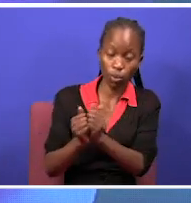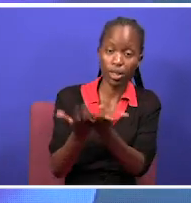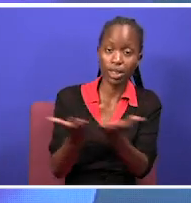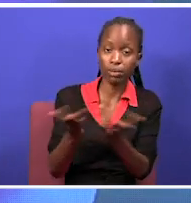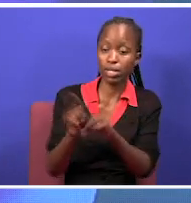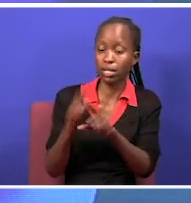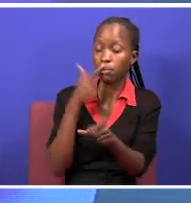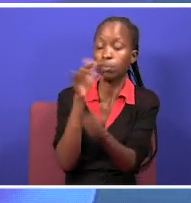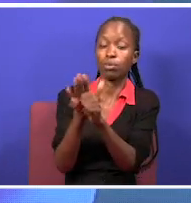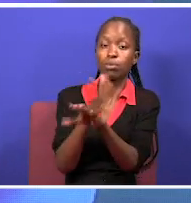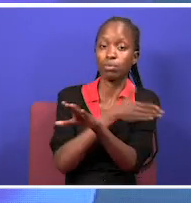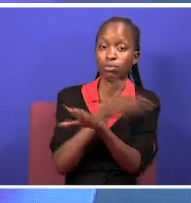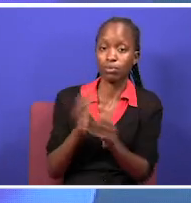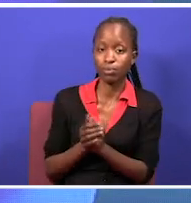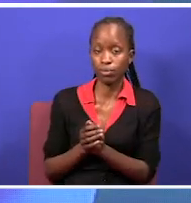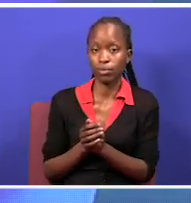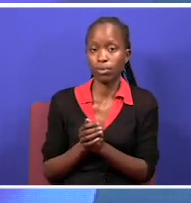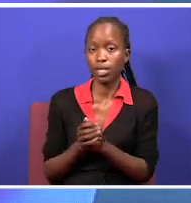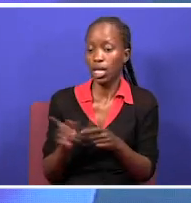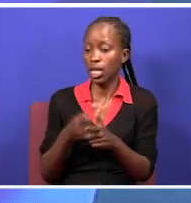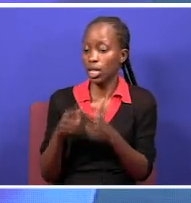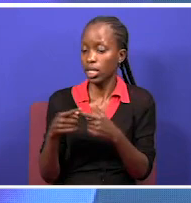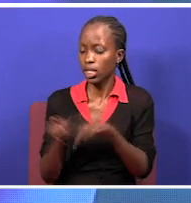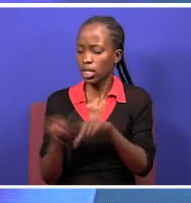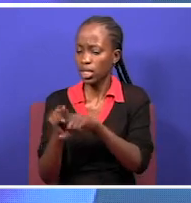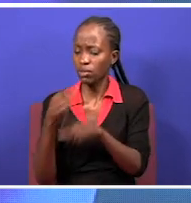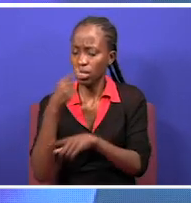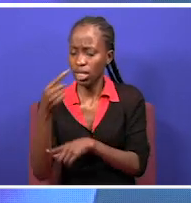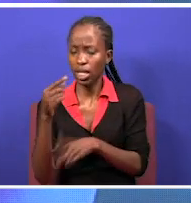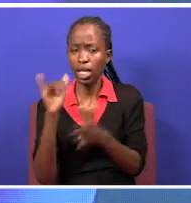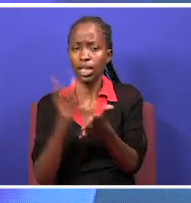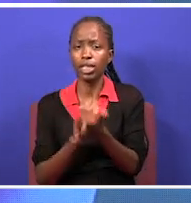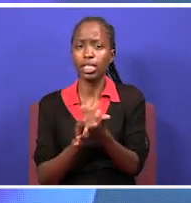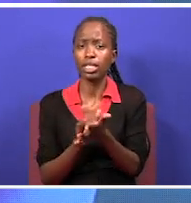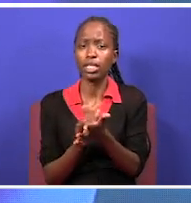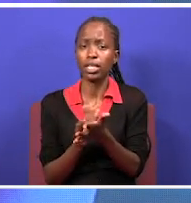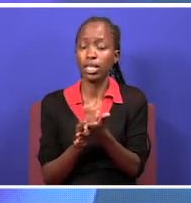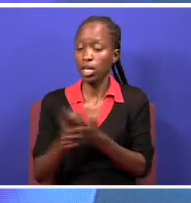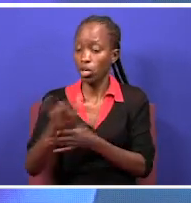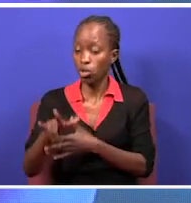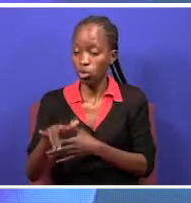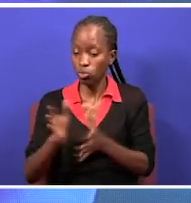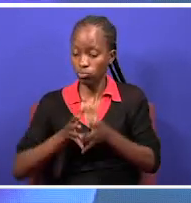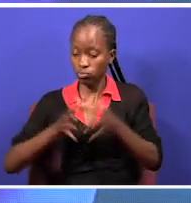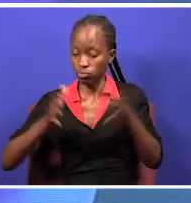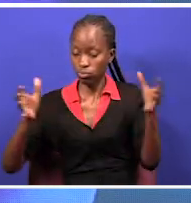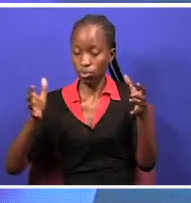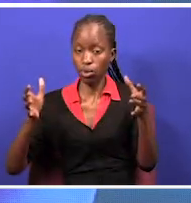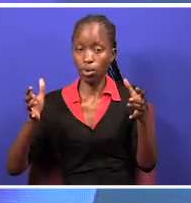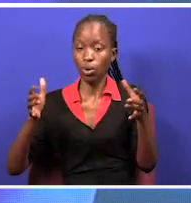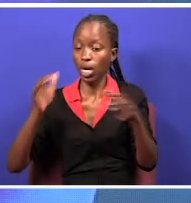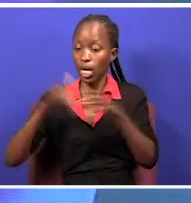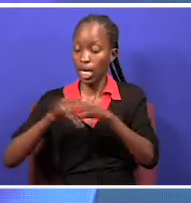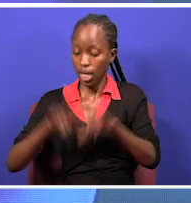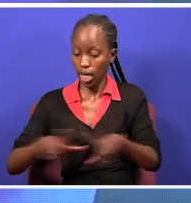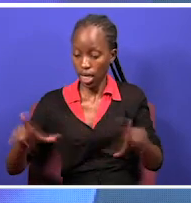had promised. And then he says, you may increase greatly in a